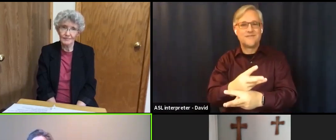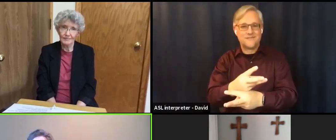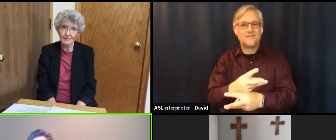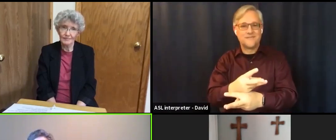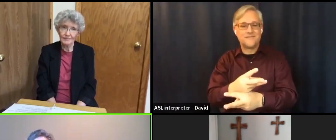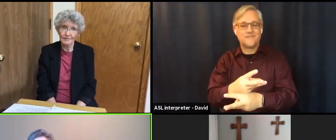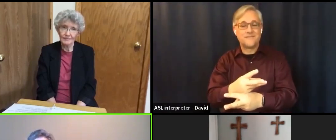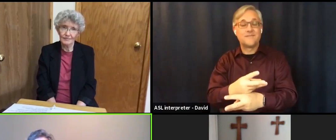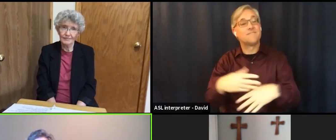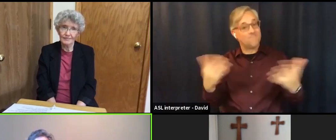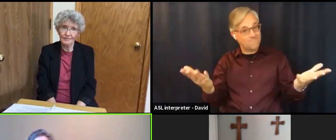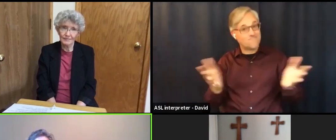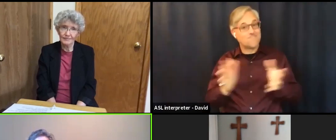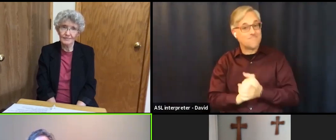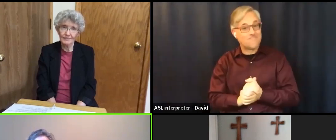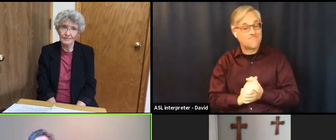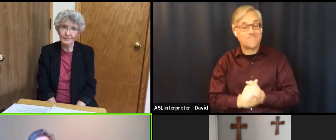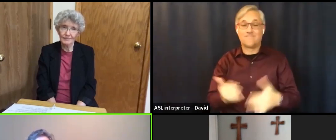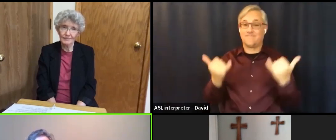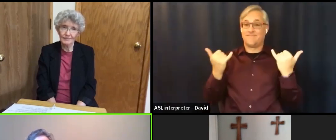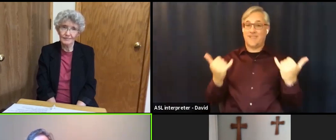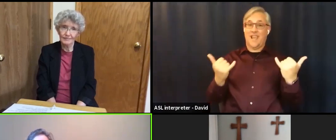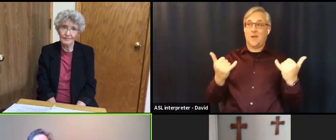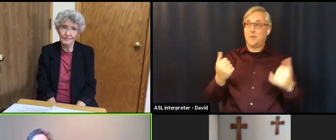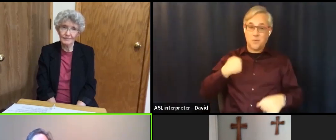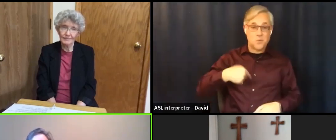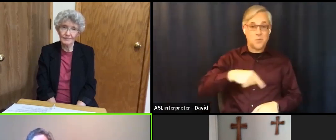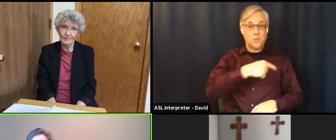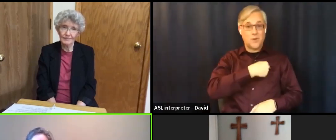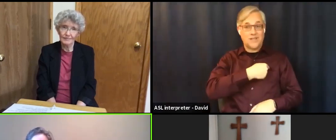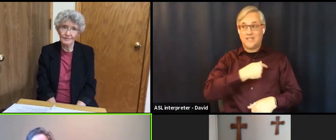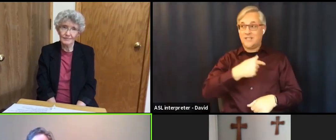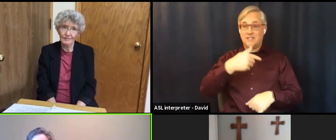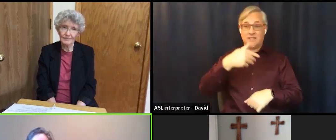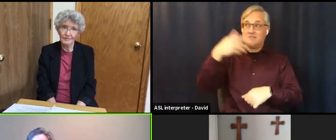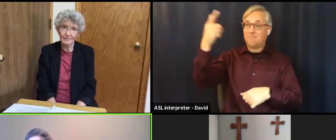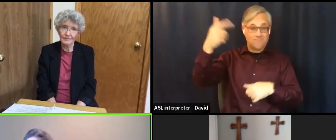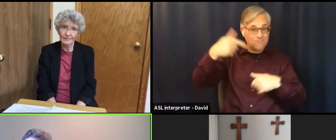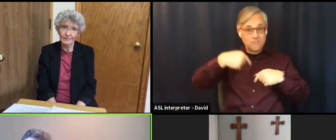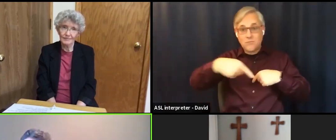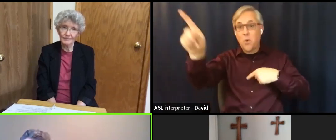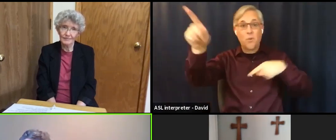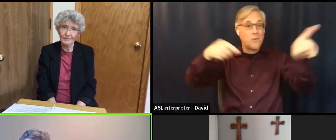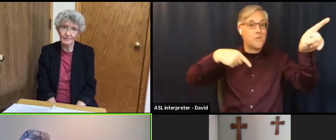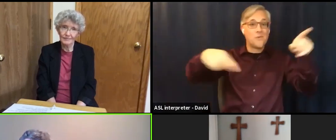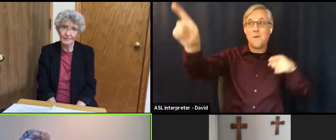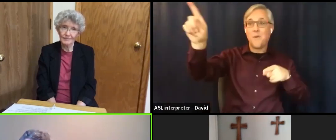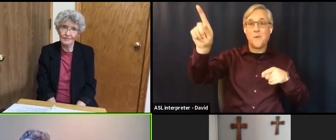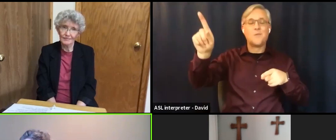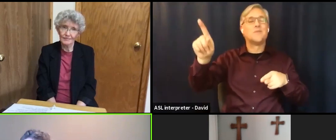So as we are sent to do that work, receive this blessing now.